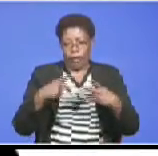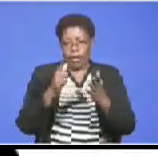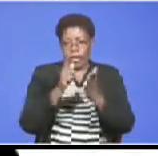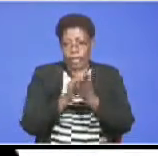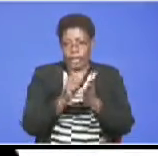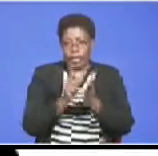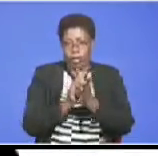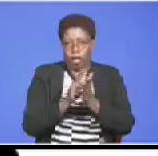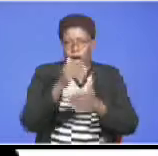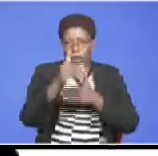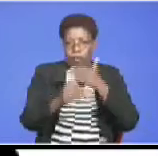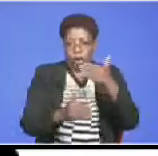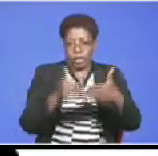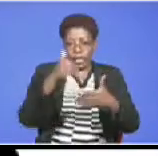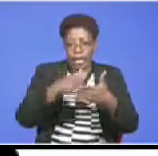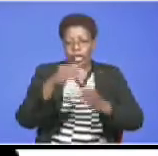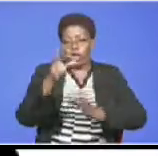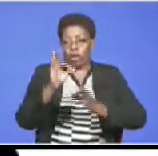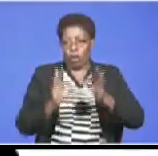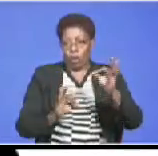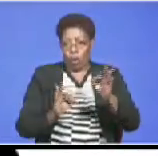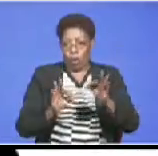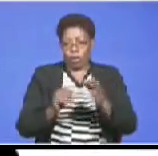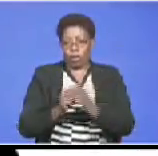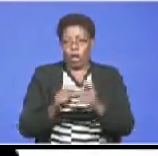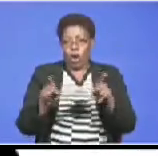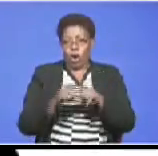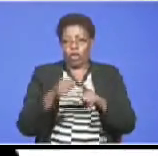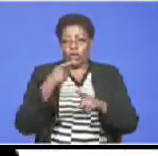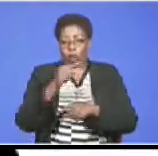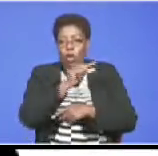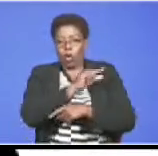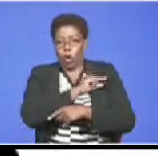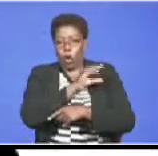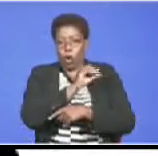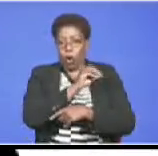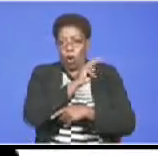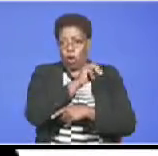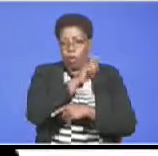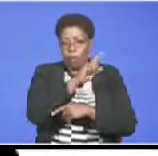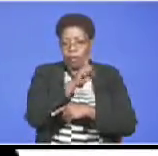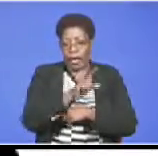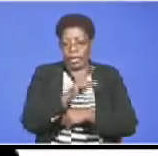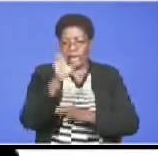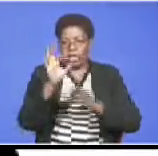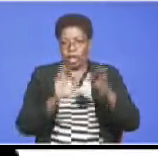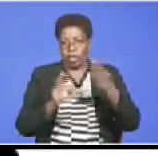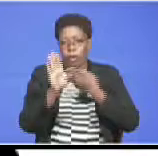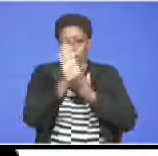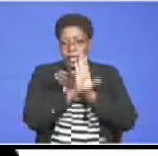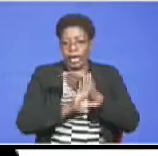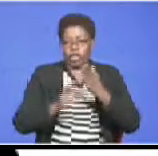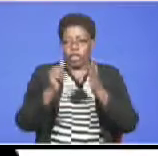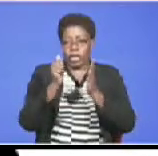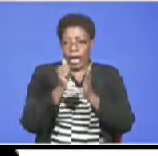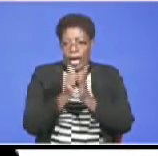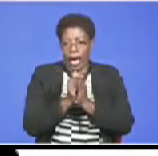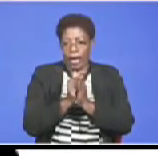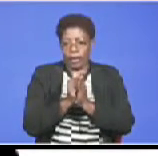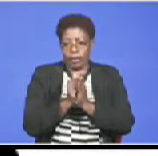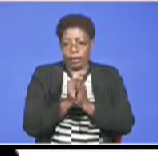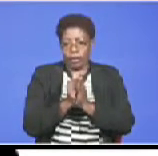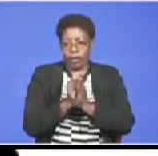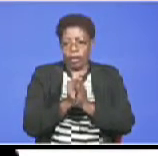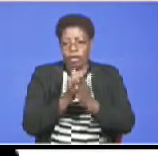before the courts. The Attorney General further reminded Gomez that the law, namely the Justice Protection Amendment Act,